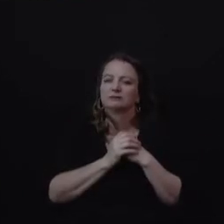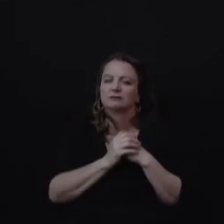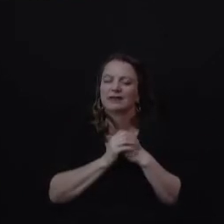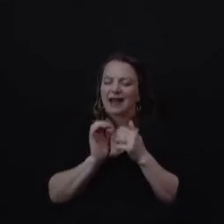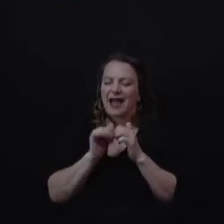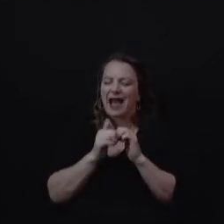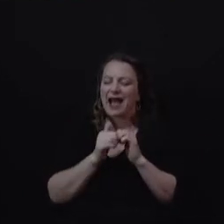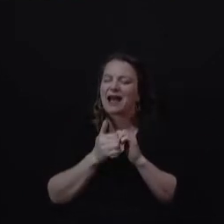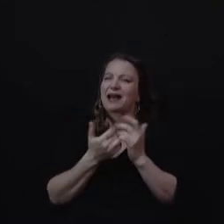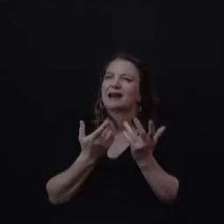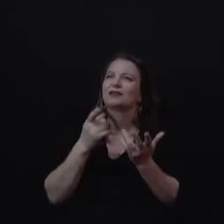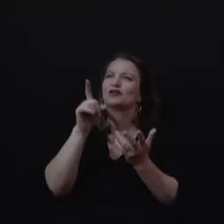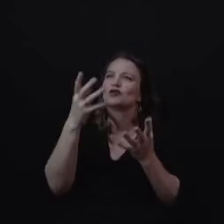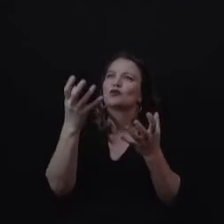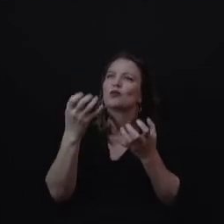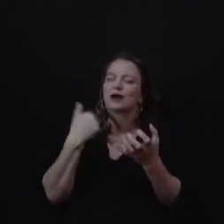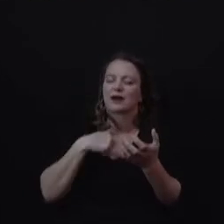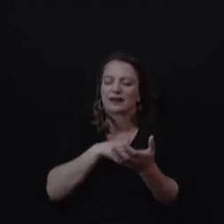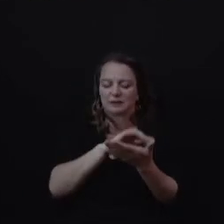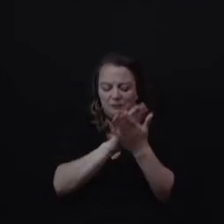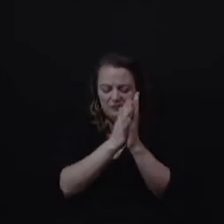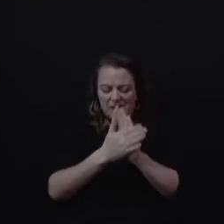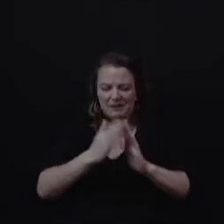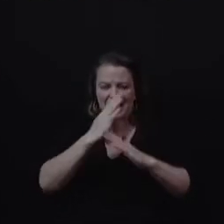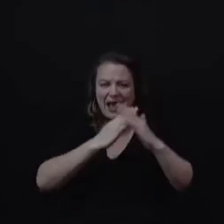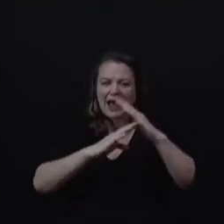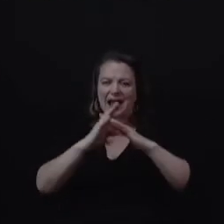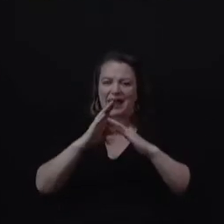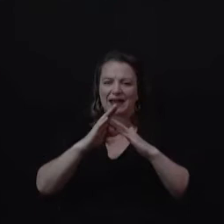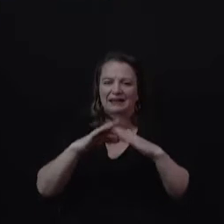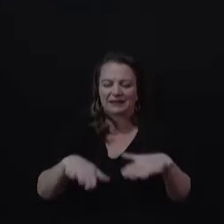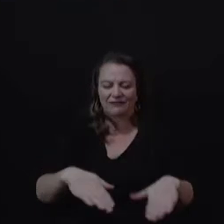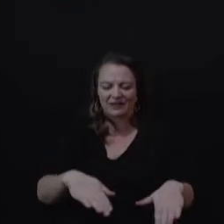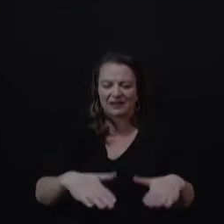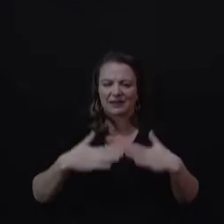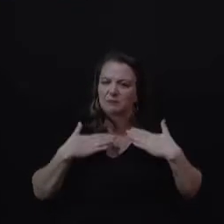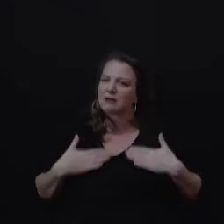How you want us to be your hands and feet, your body?